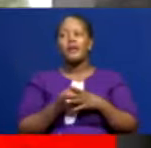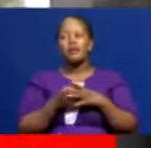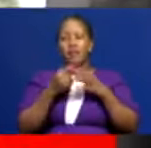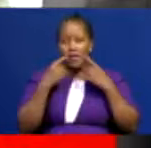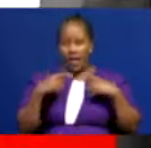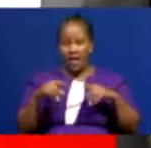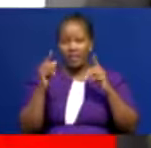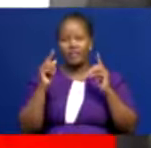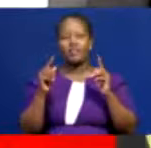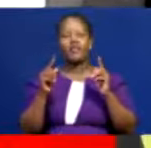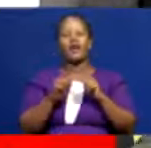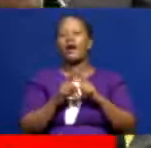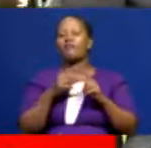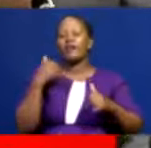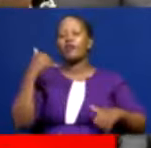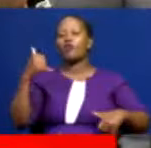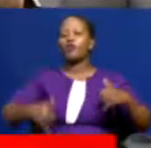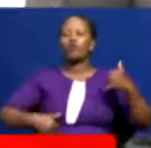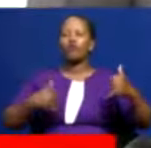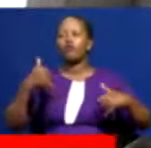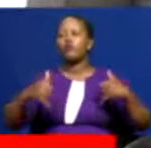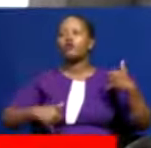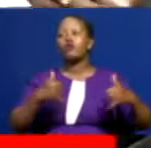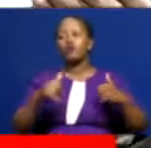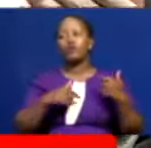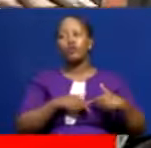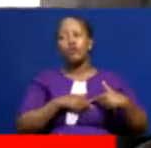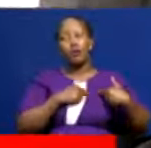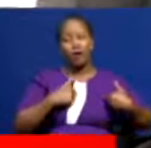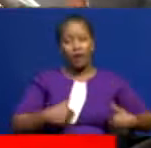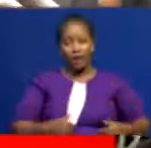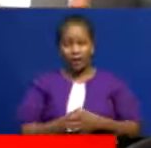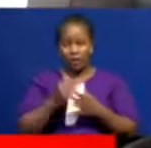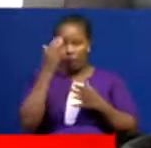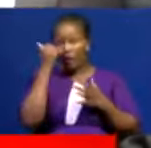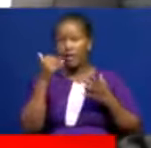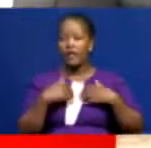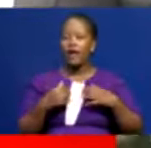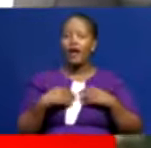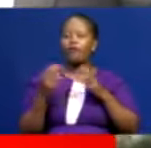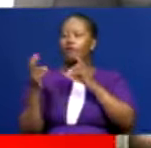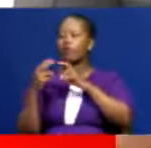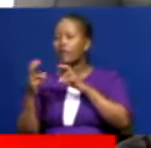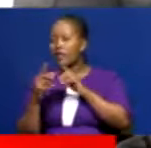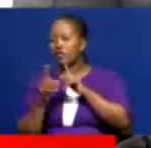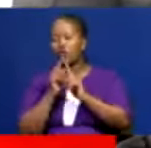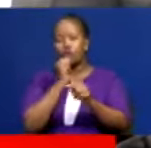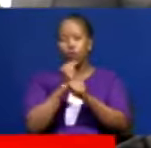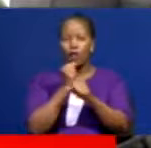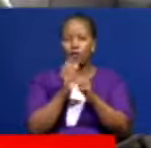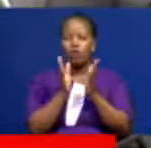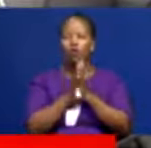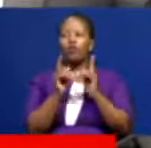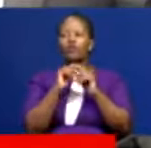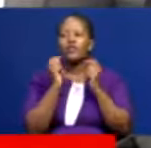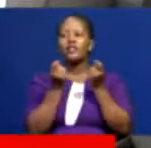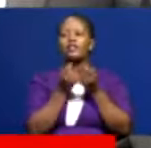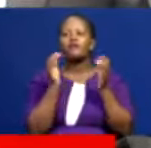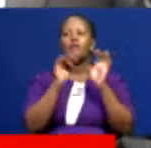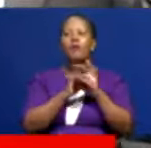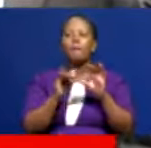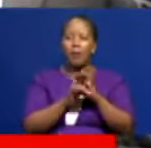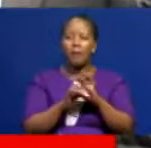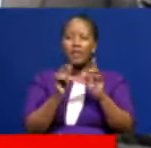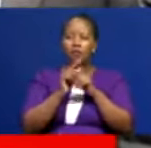with a lot of joy in our hearts, having contacted and worked with the team members, and I thank them for